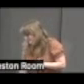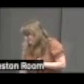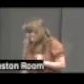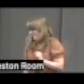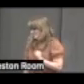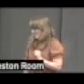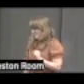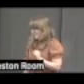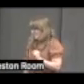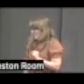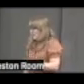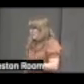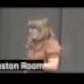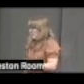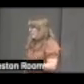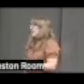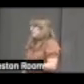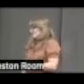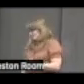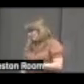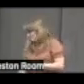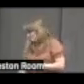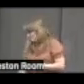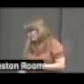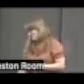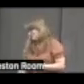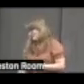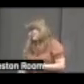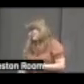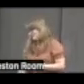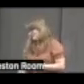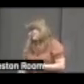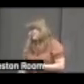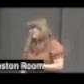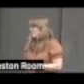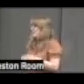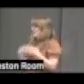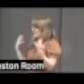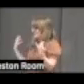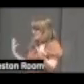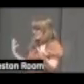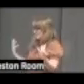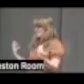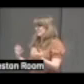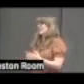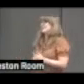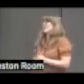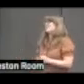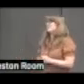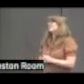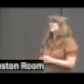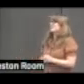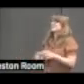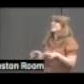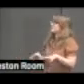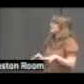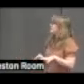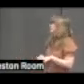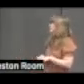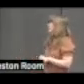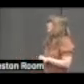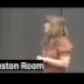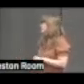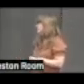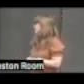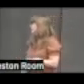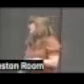Maybe. Okay, there we go. And as you all know and have heard, climate change and pollution, I kind of put these